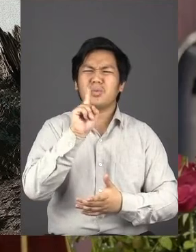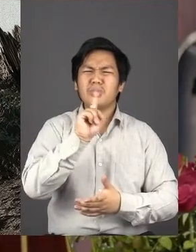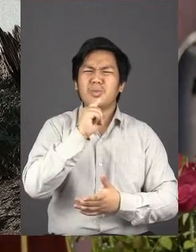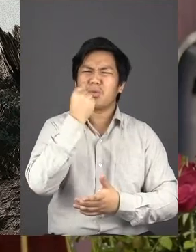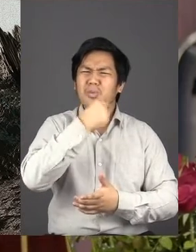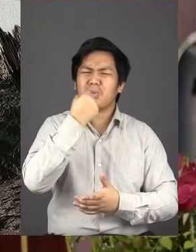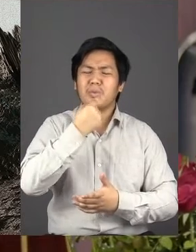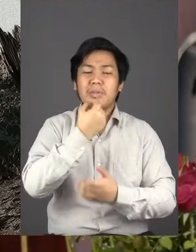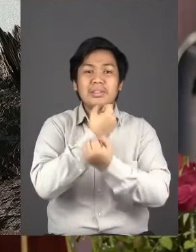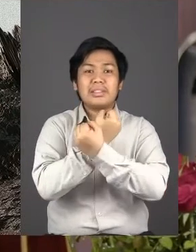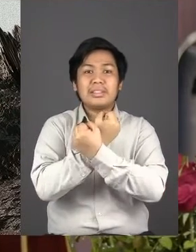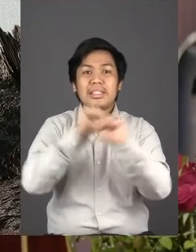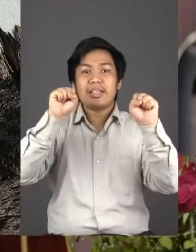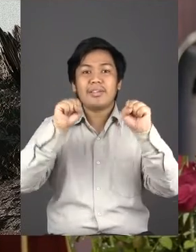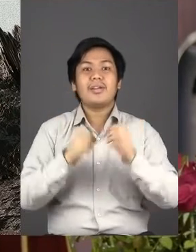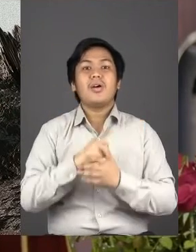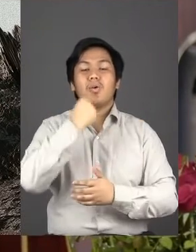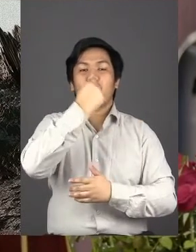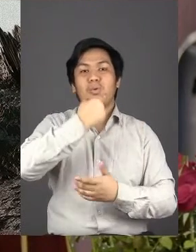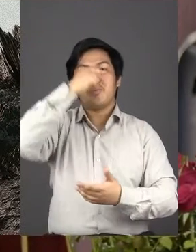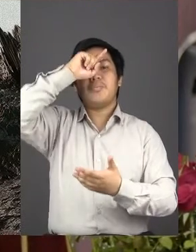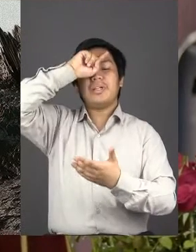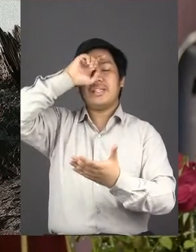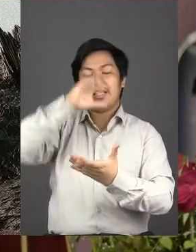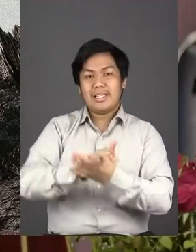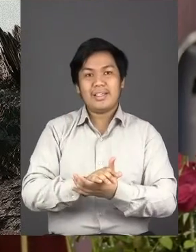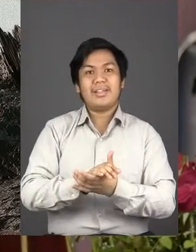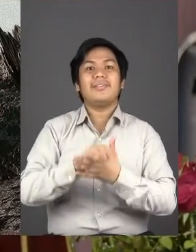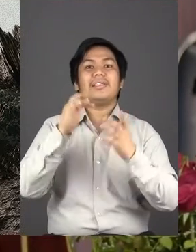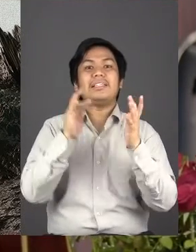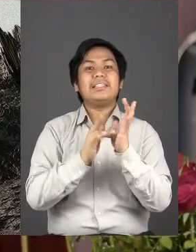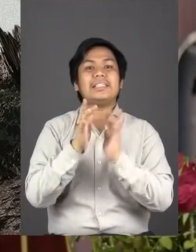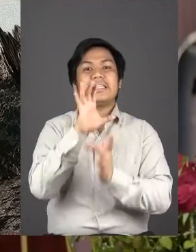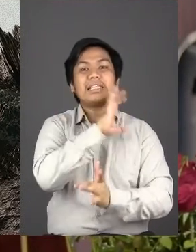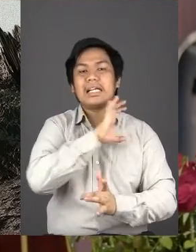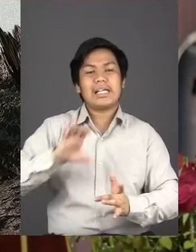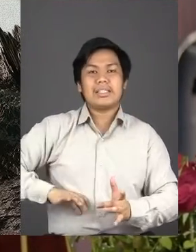masasave? Whoever believes in Him is not condemned.